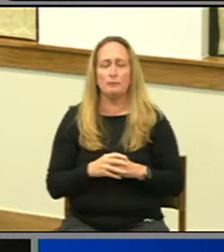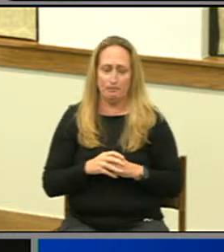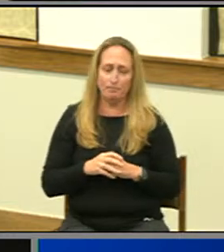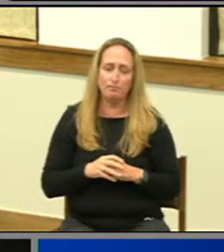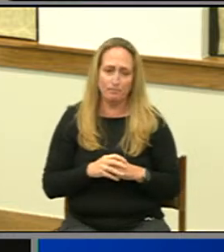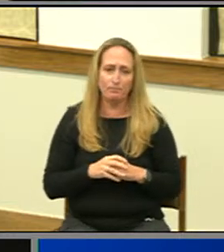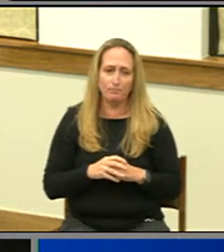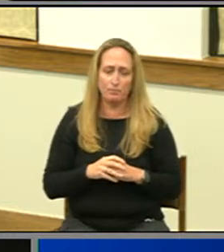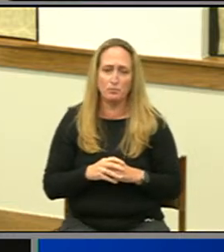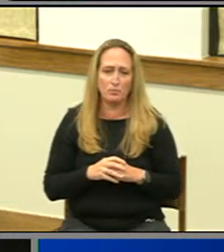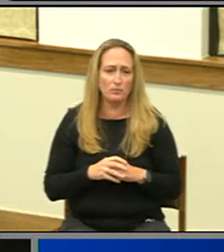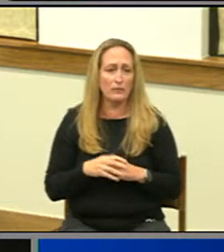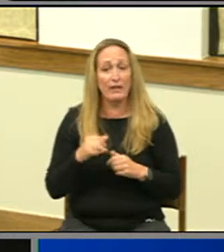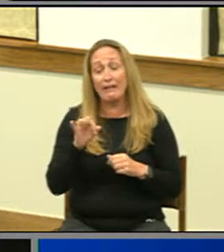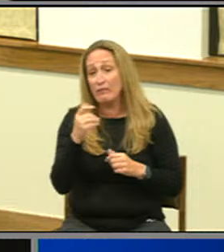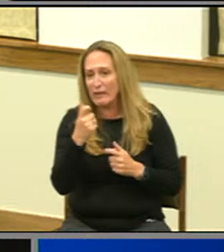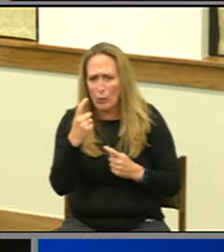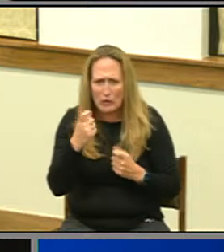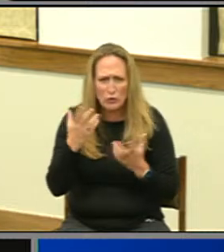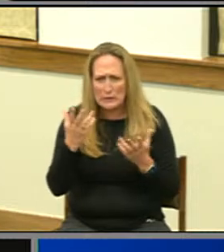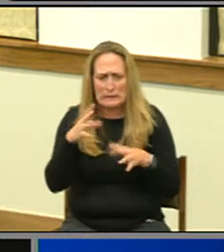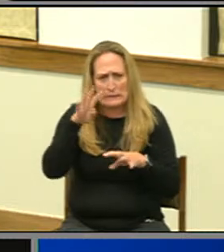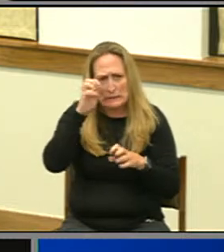website with any questions that you have.